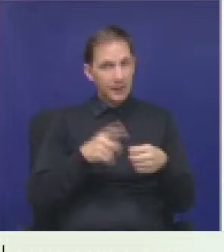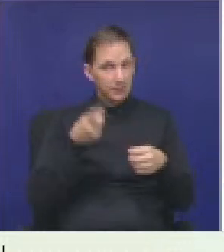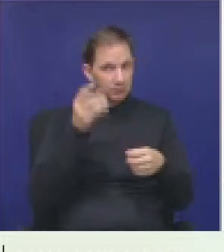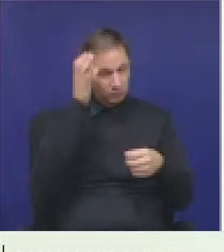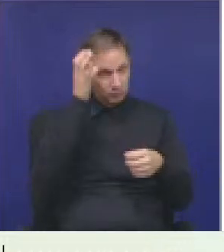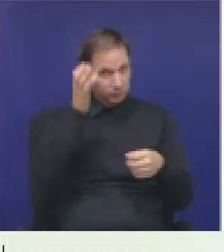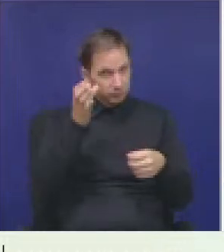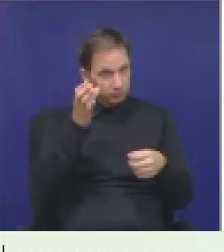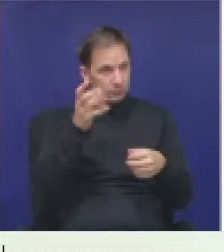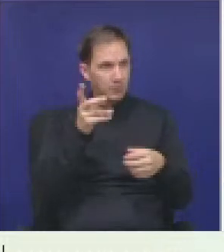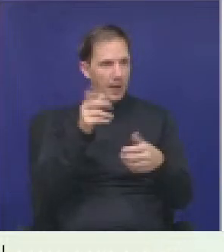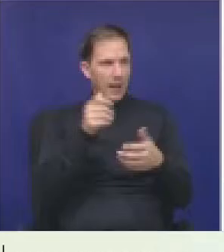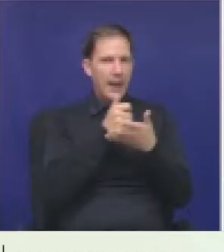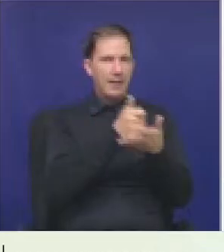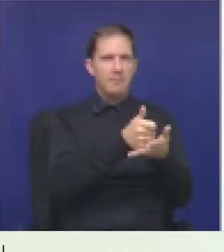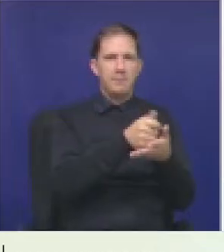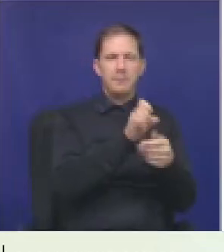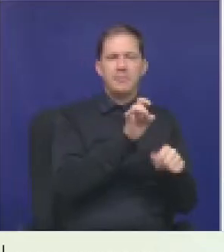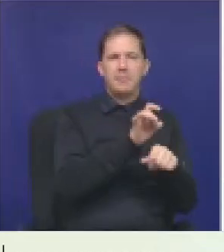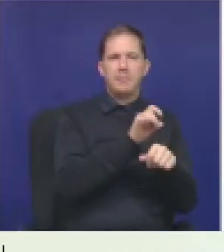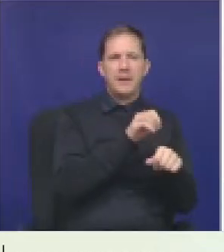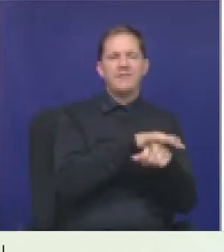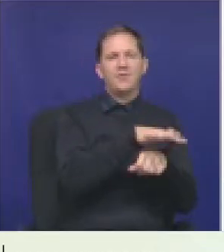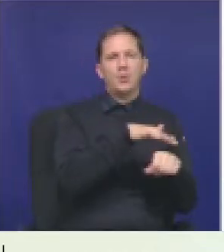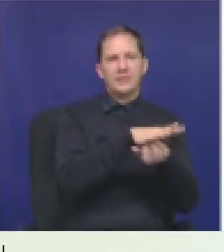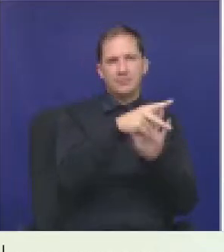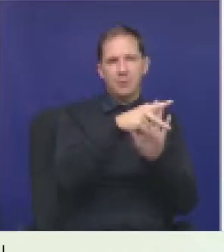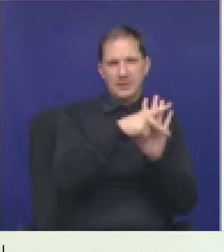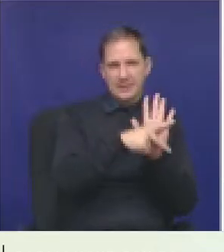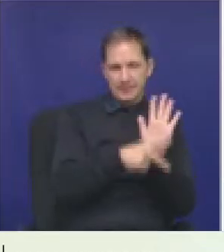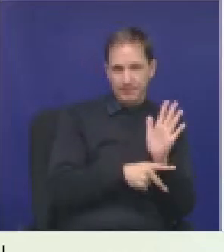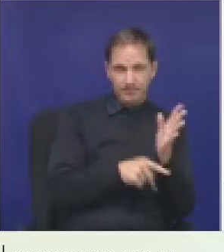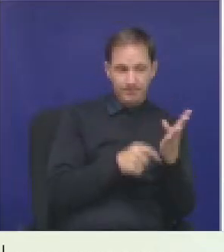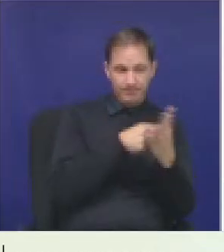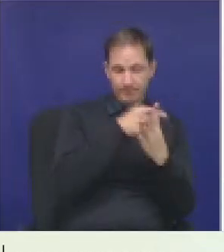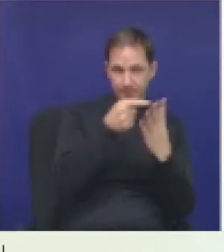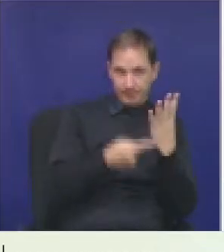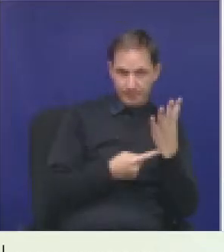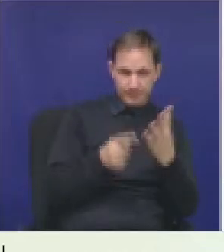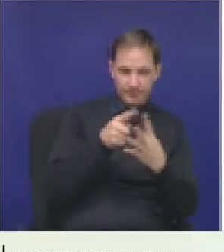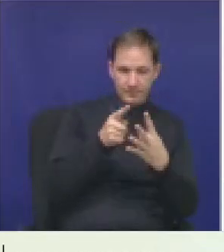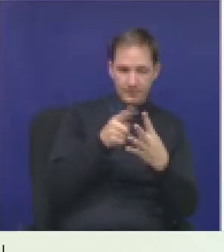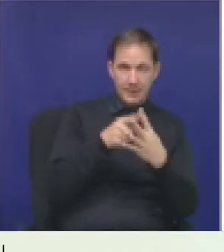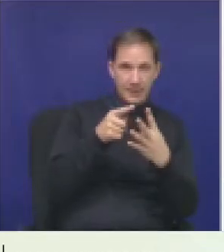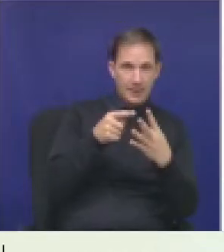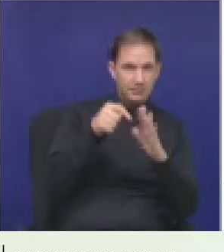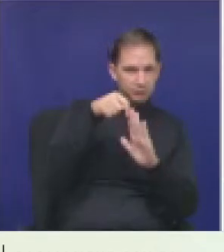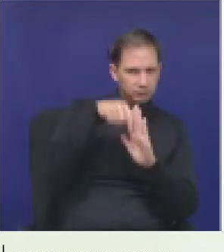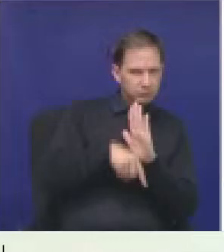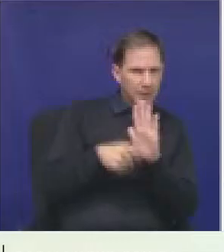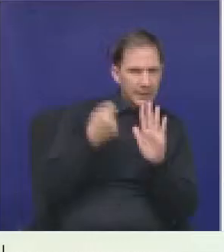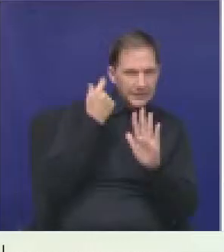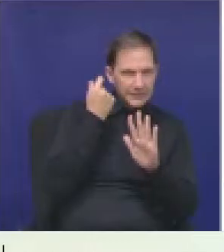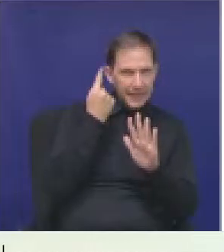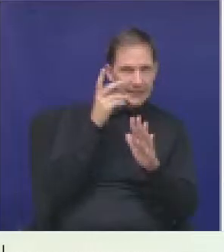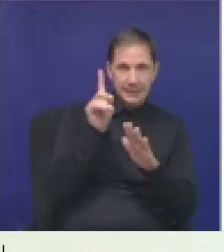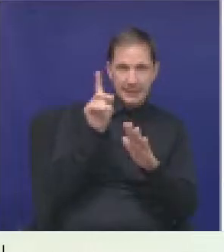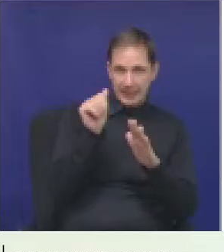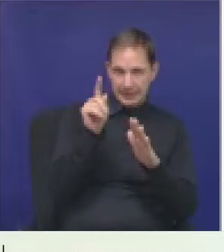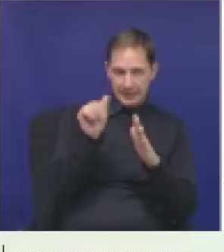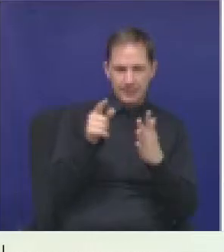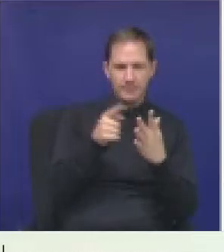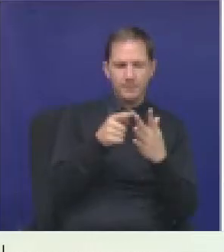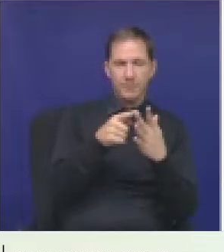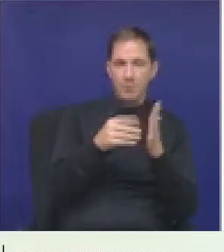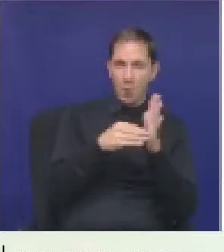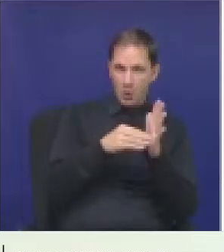decision-making and policy development. These outcomes include insightful data, creating an agile operating model,